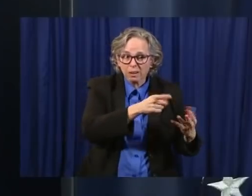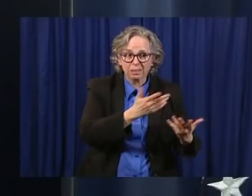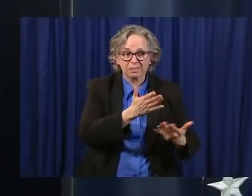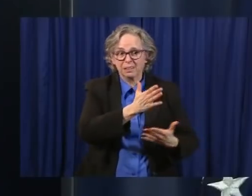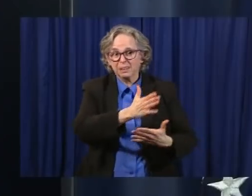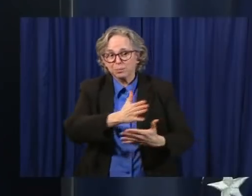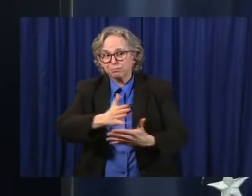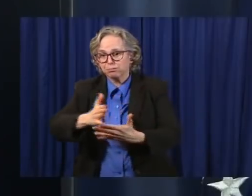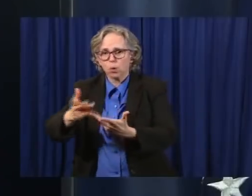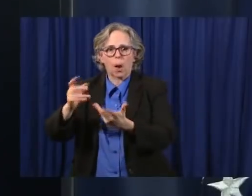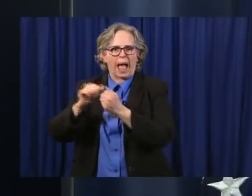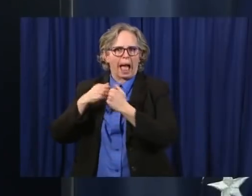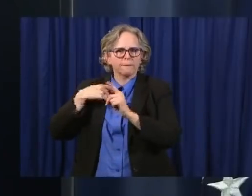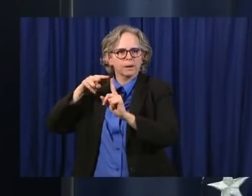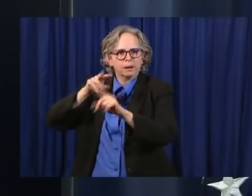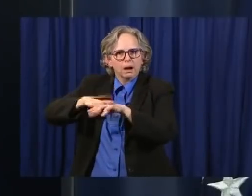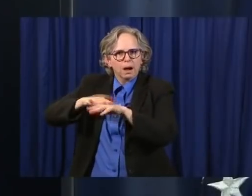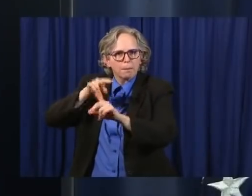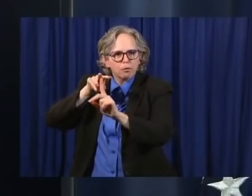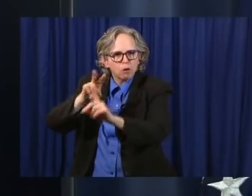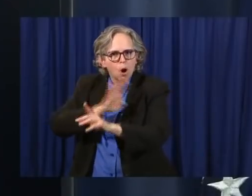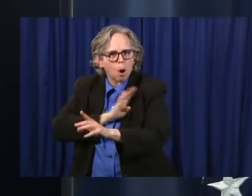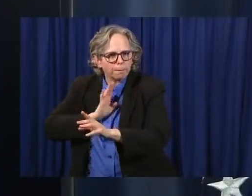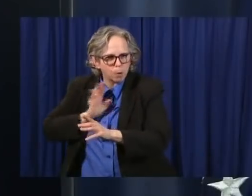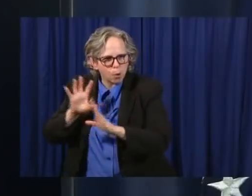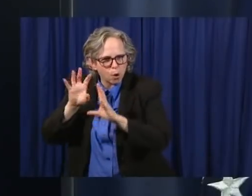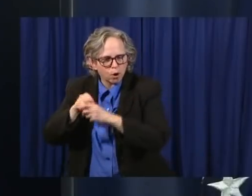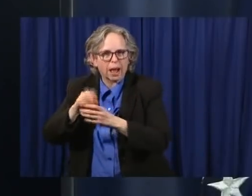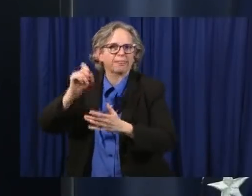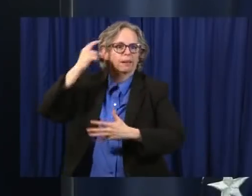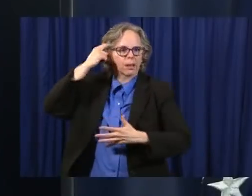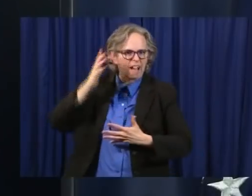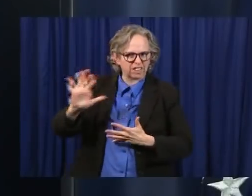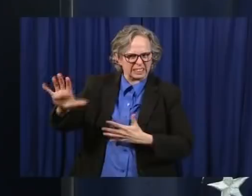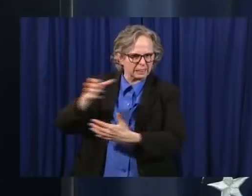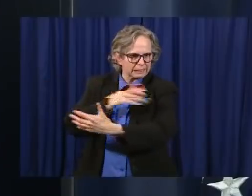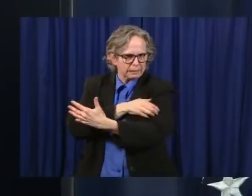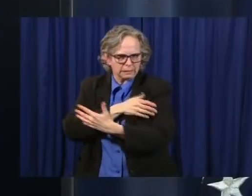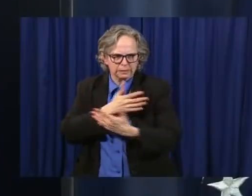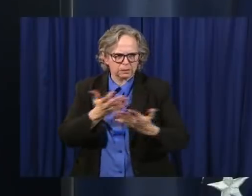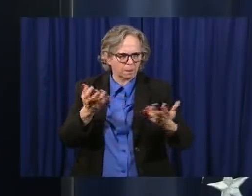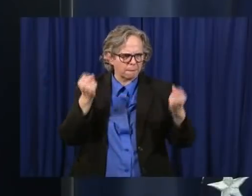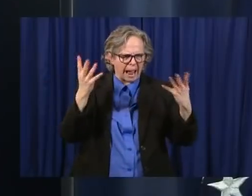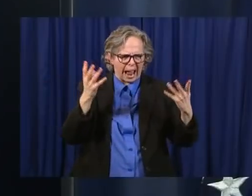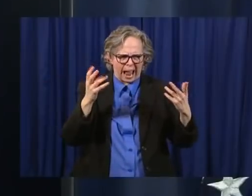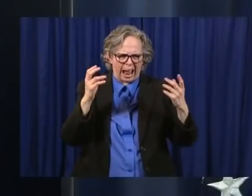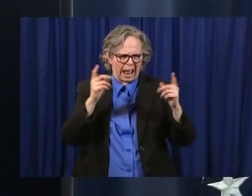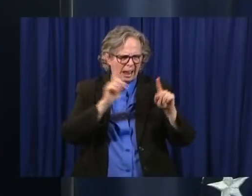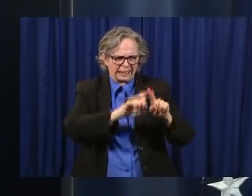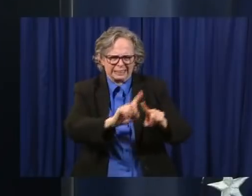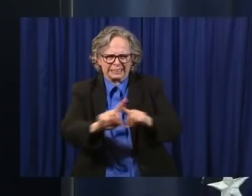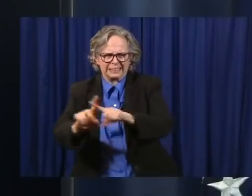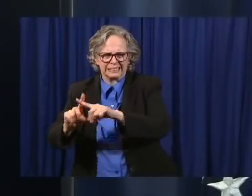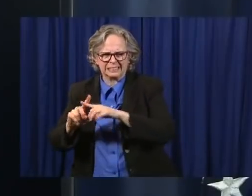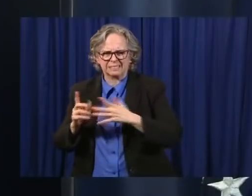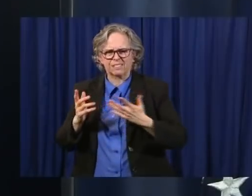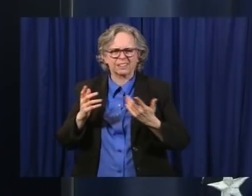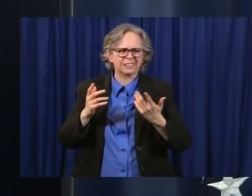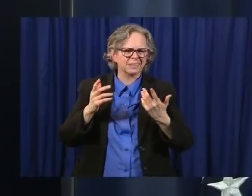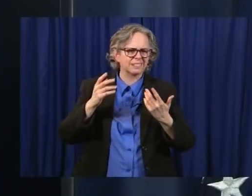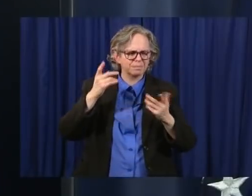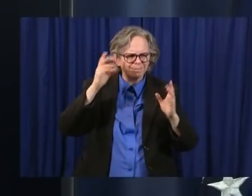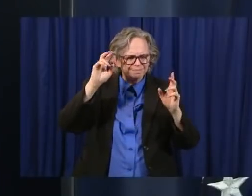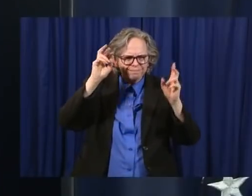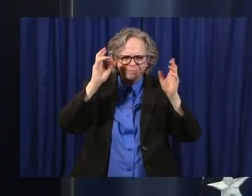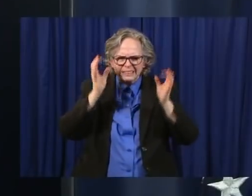clemency powers. So there's a lot of different irons in the fire and people being released in different ways, from judicial release at the